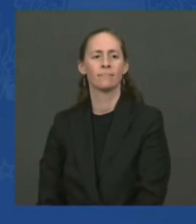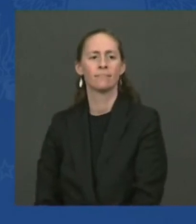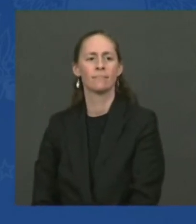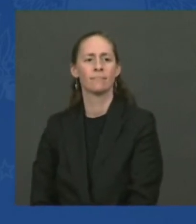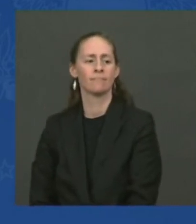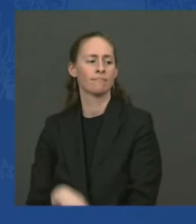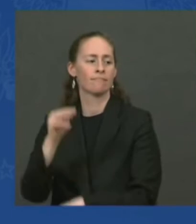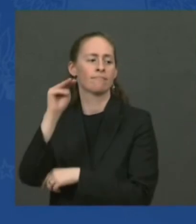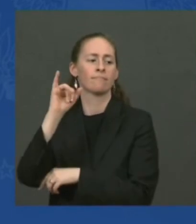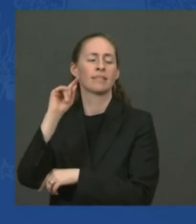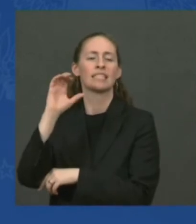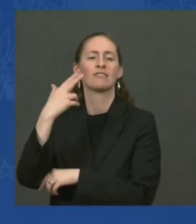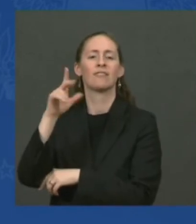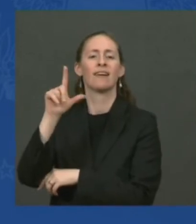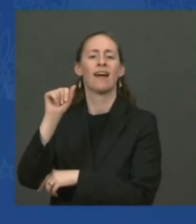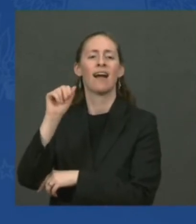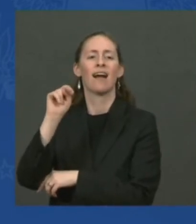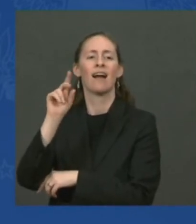responsibility.